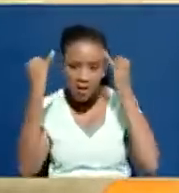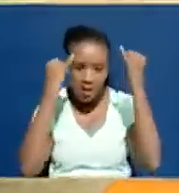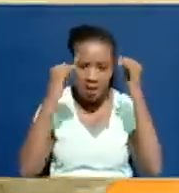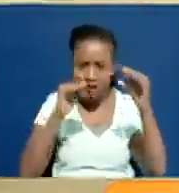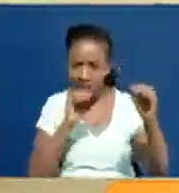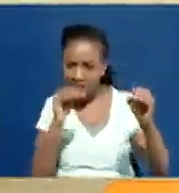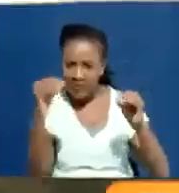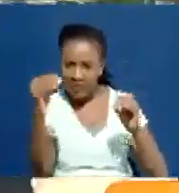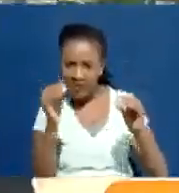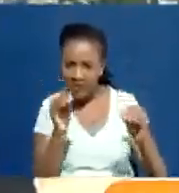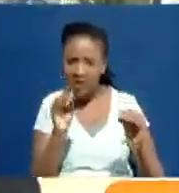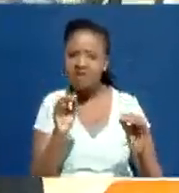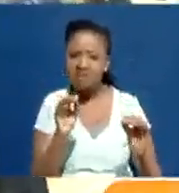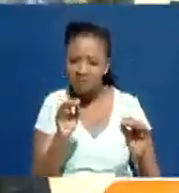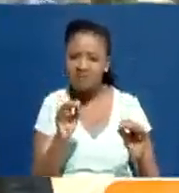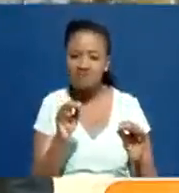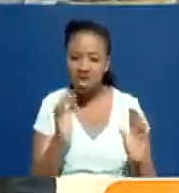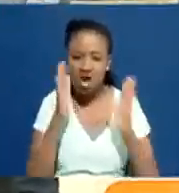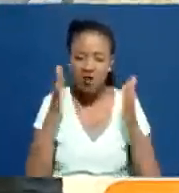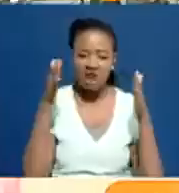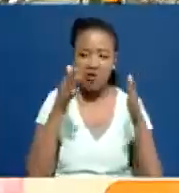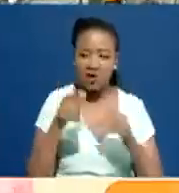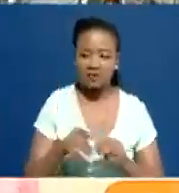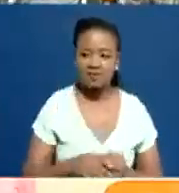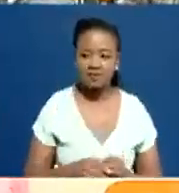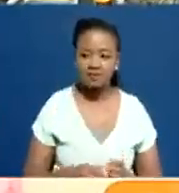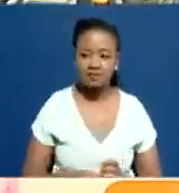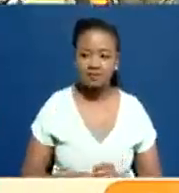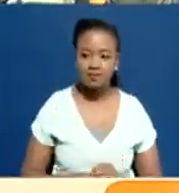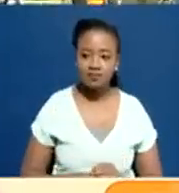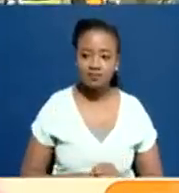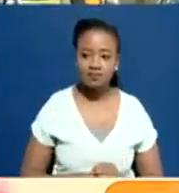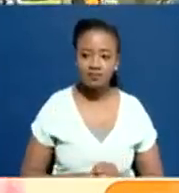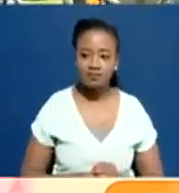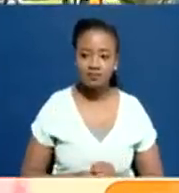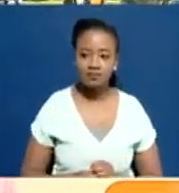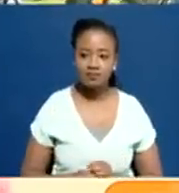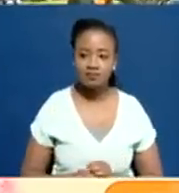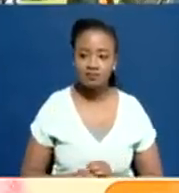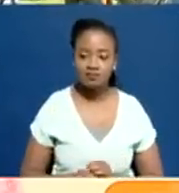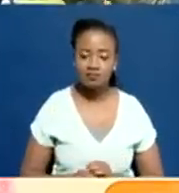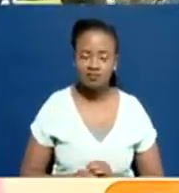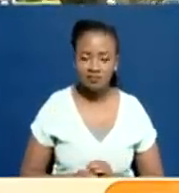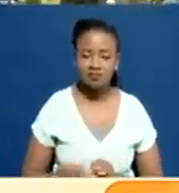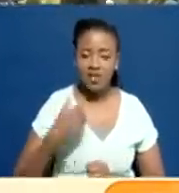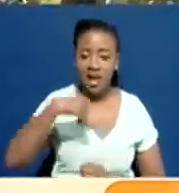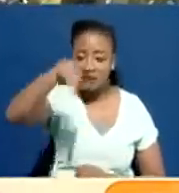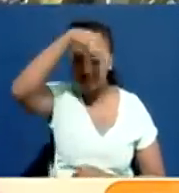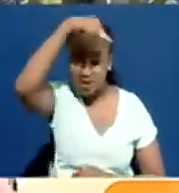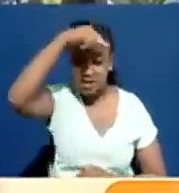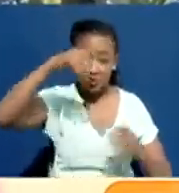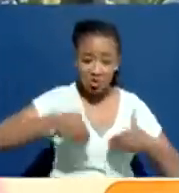city redirects their focus. Graduates wanatoka siju over 100,000 wanatoka